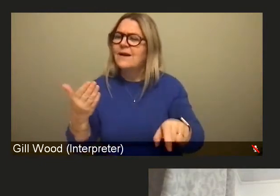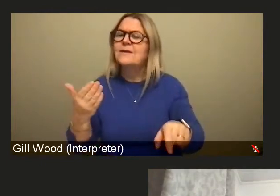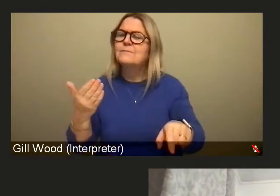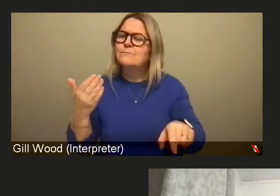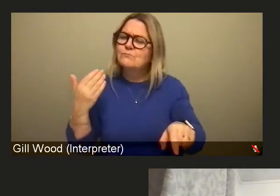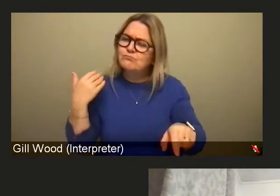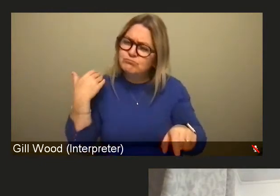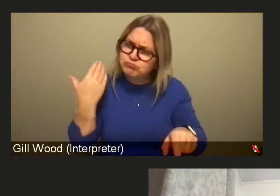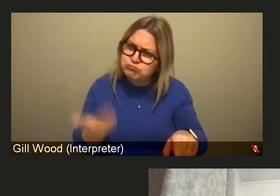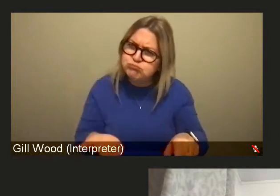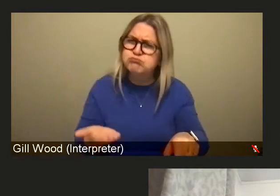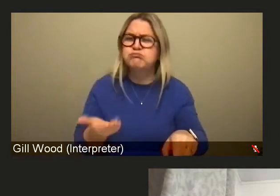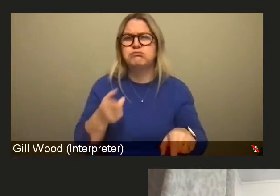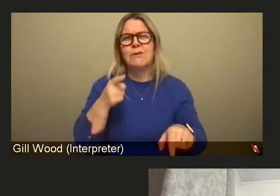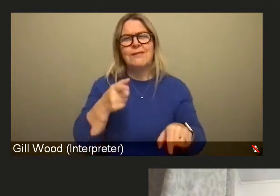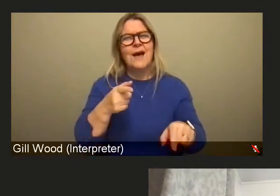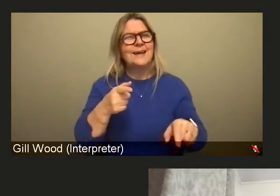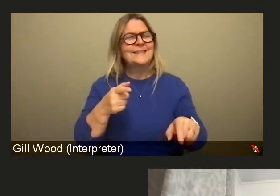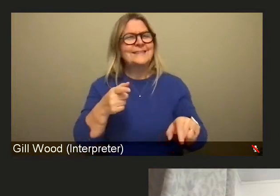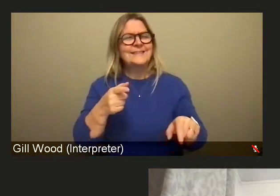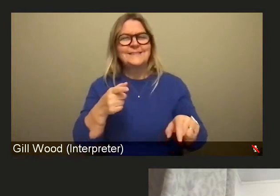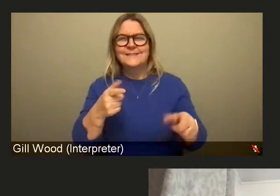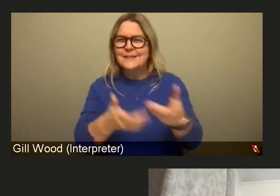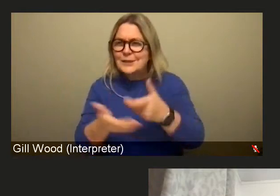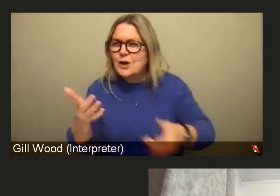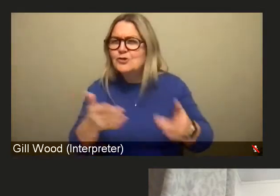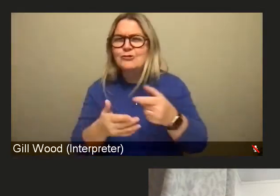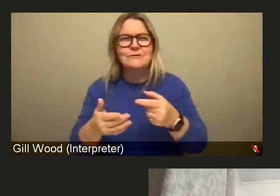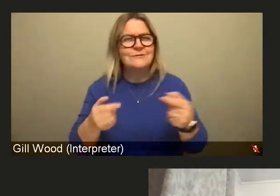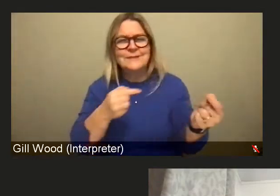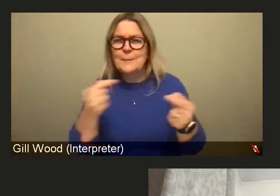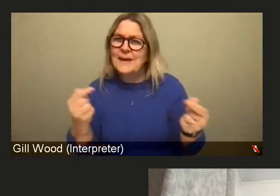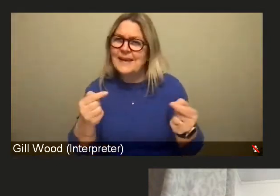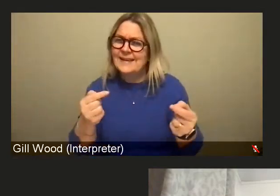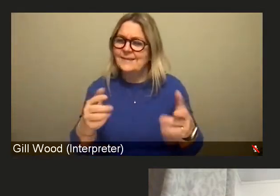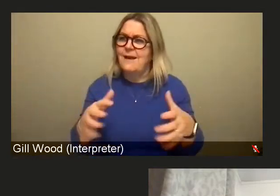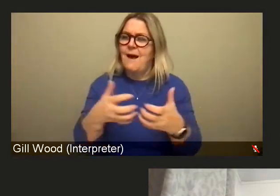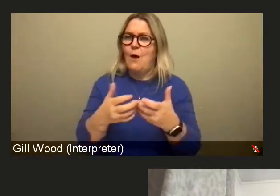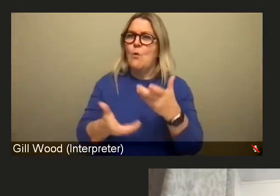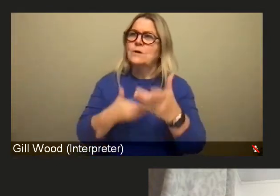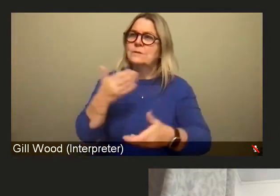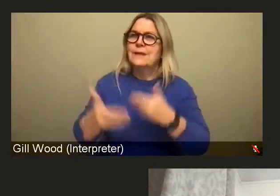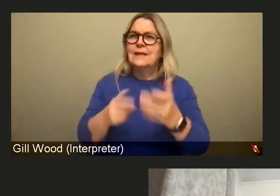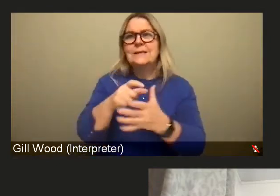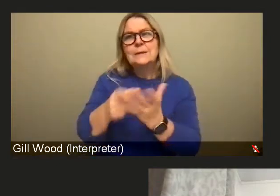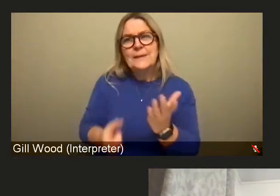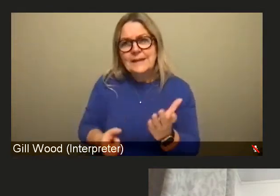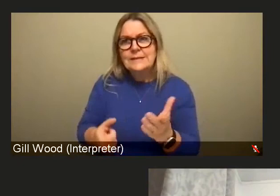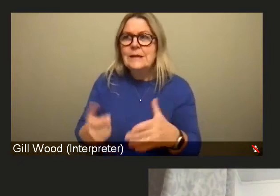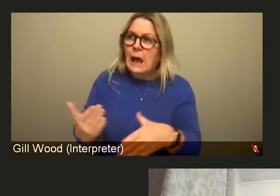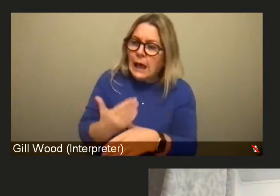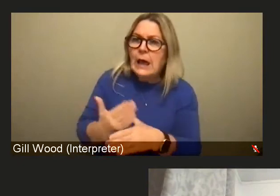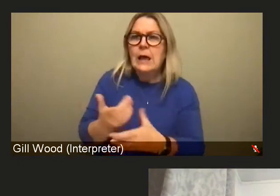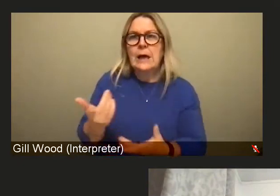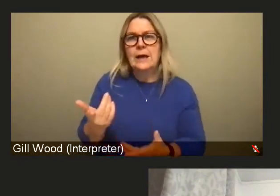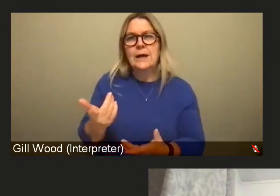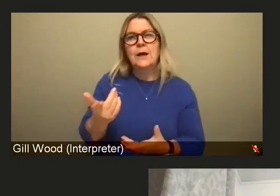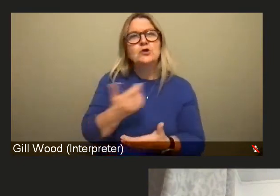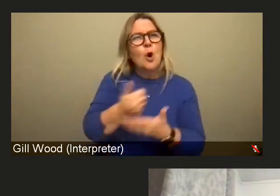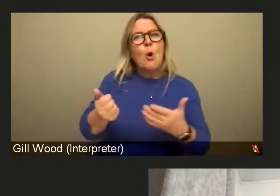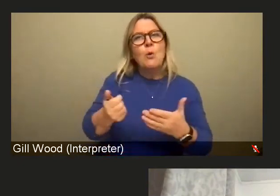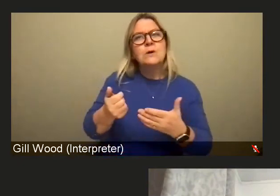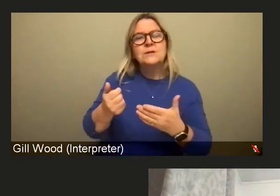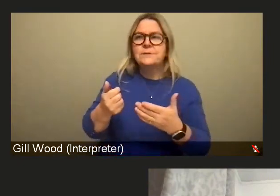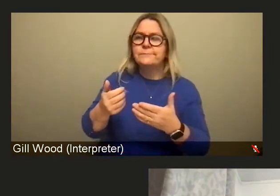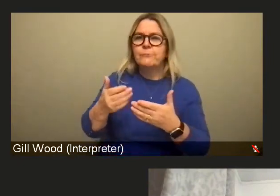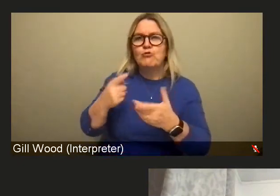around how we address the disability employment gap. So much of the focus in the past has been on the disabled job seeker, and often a kind